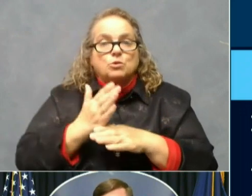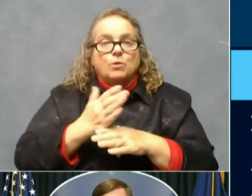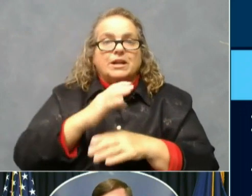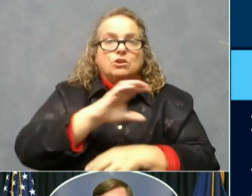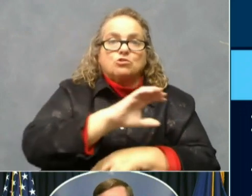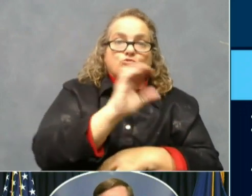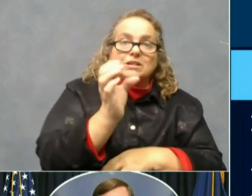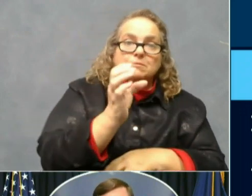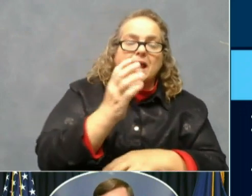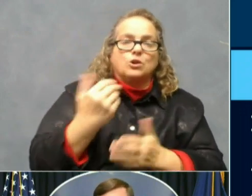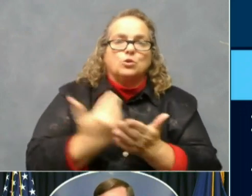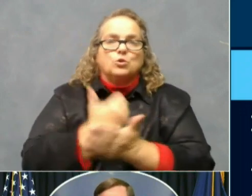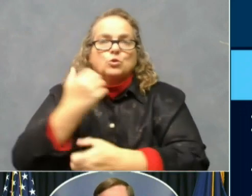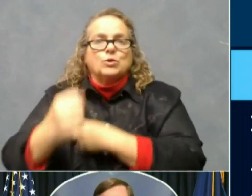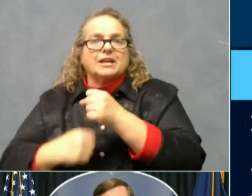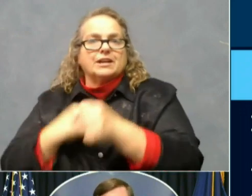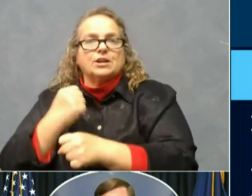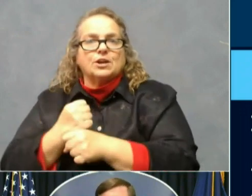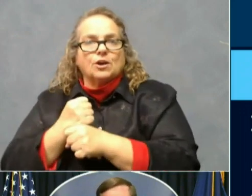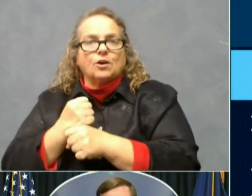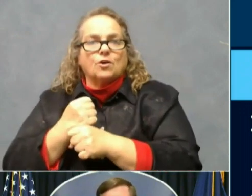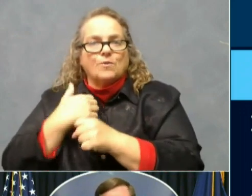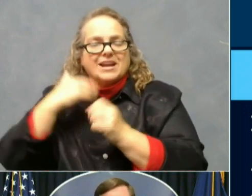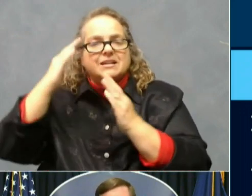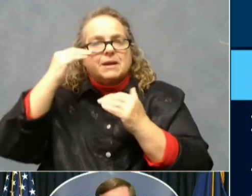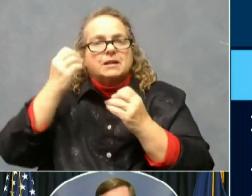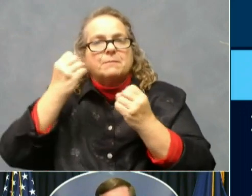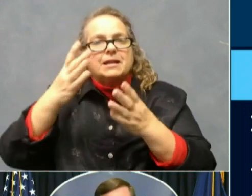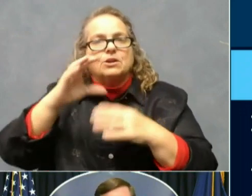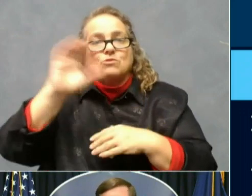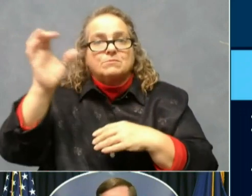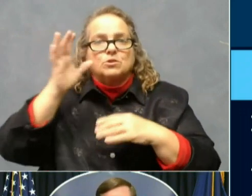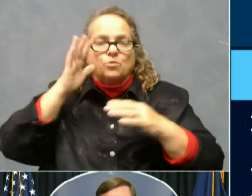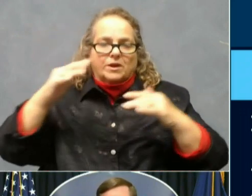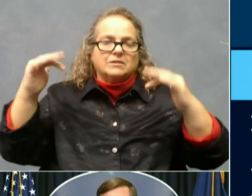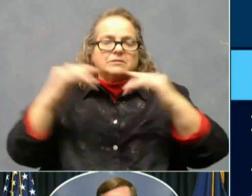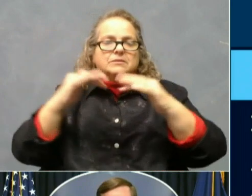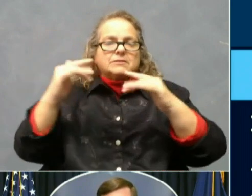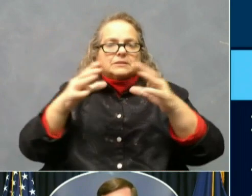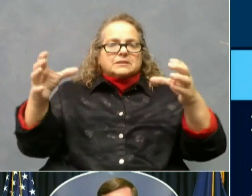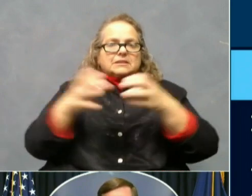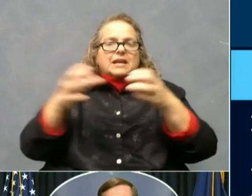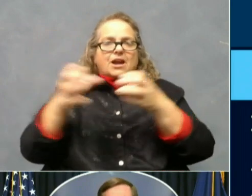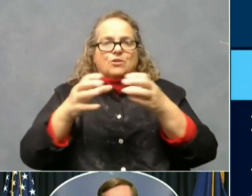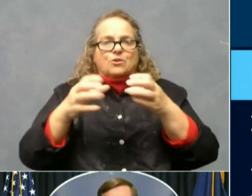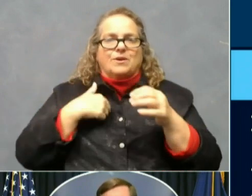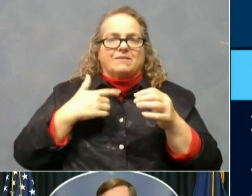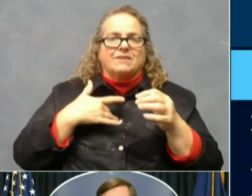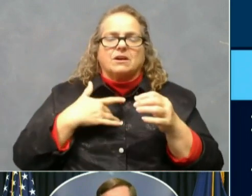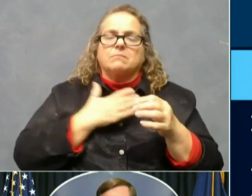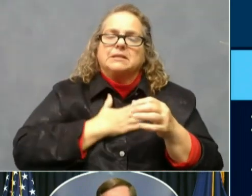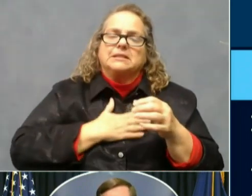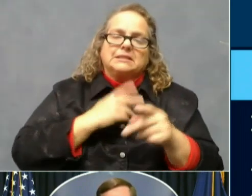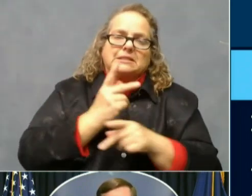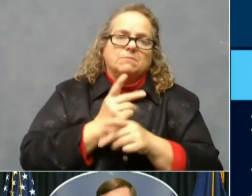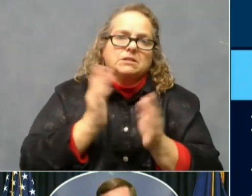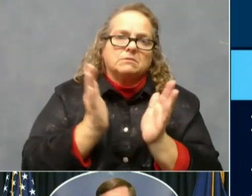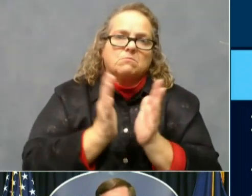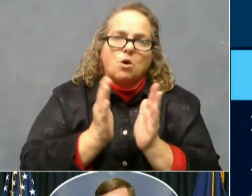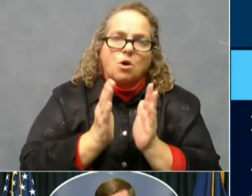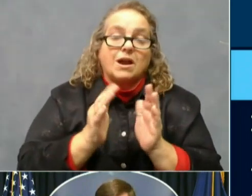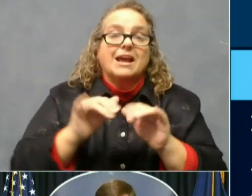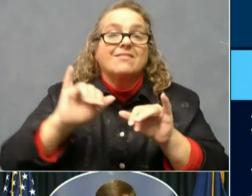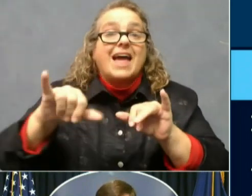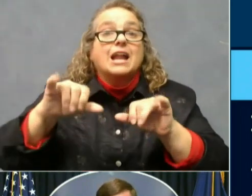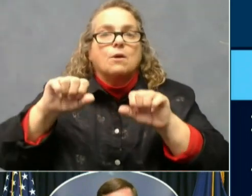expect, and certainly Christmas, lots of individuals to get together, so we're going to ask people to keep it small, is another potential super